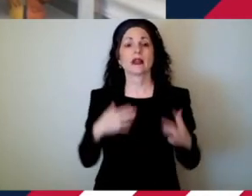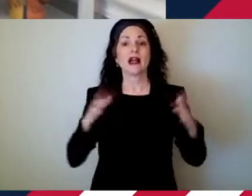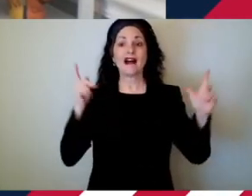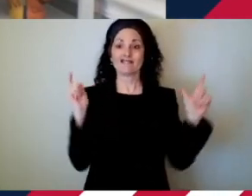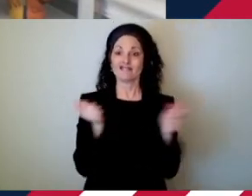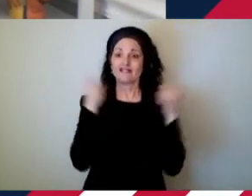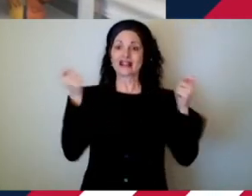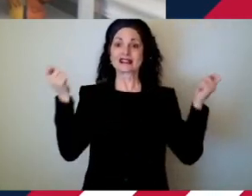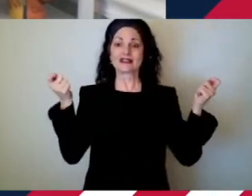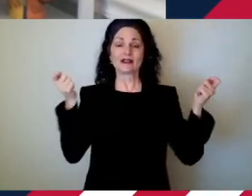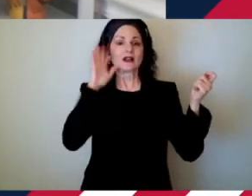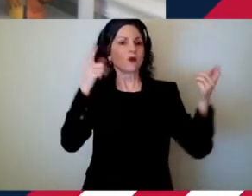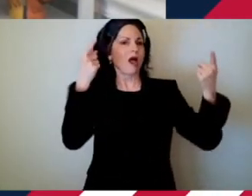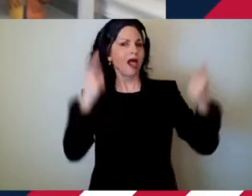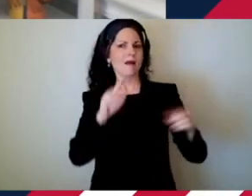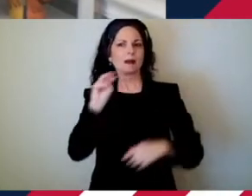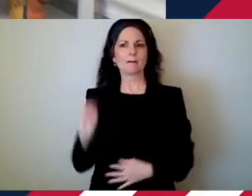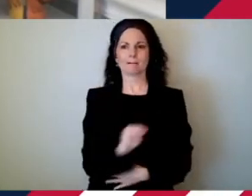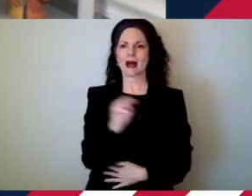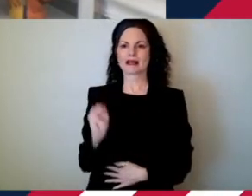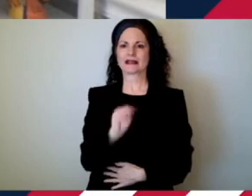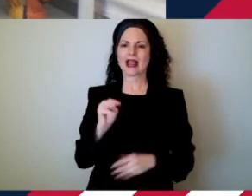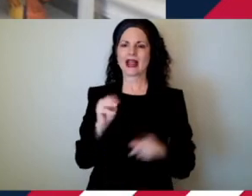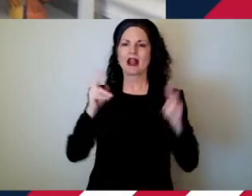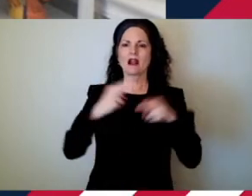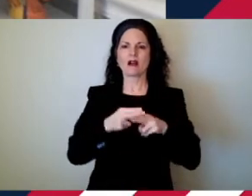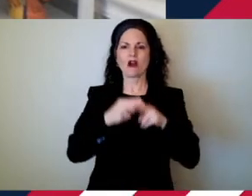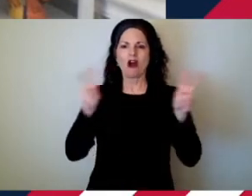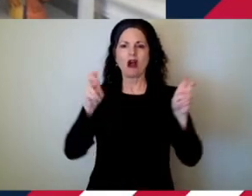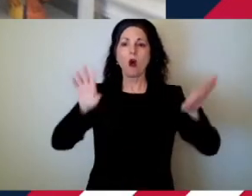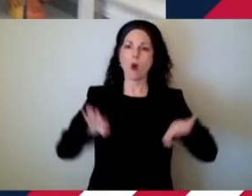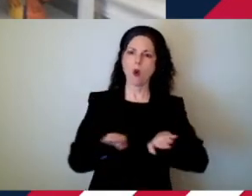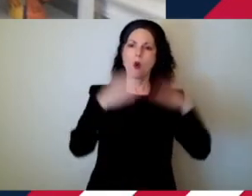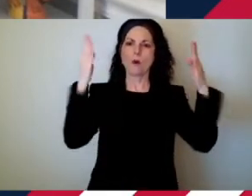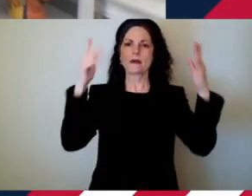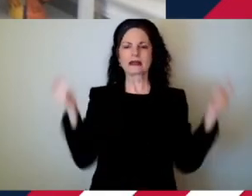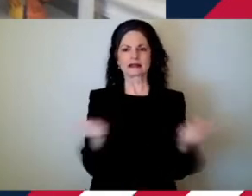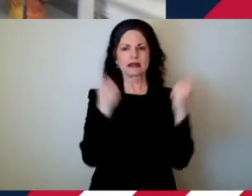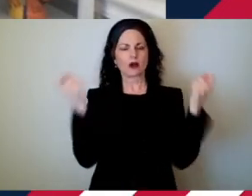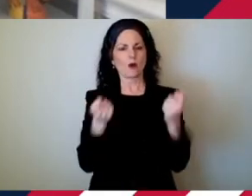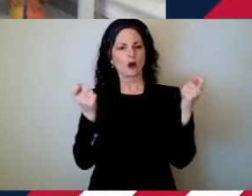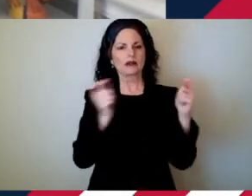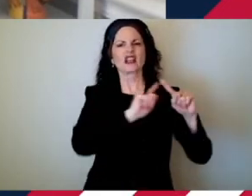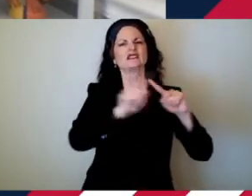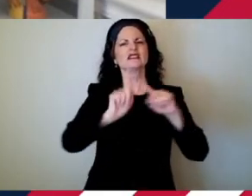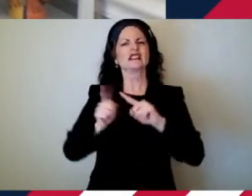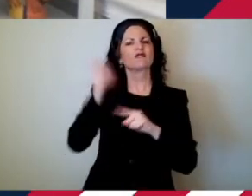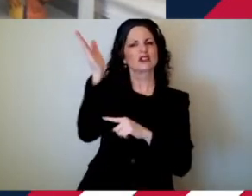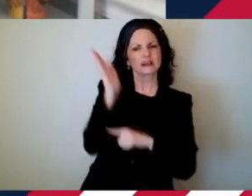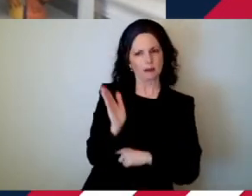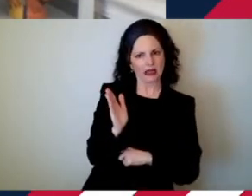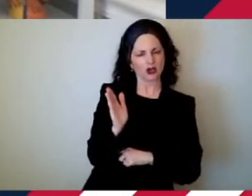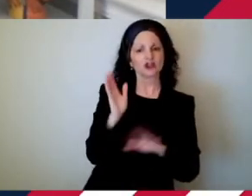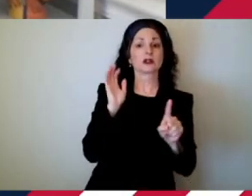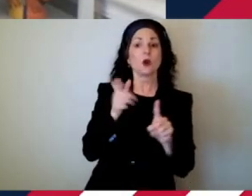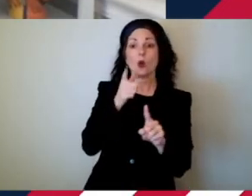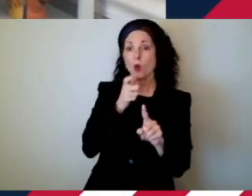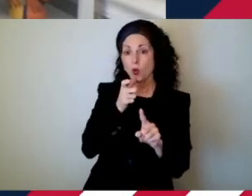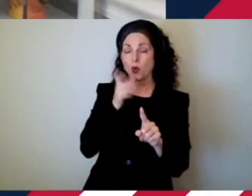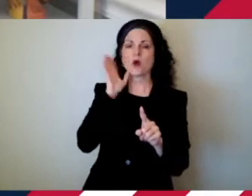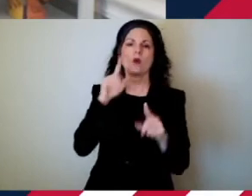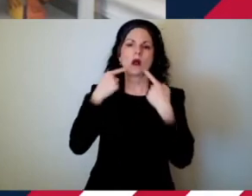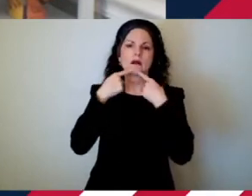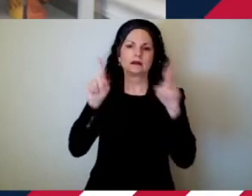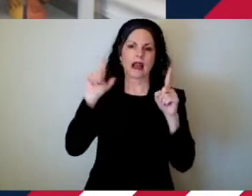with opening ceremonies and a selection of speakers who will be announced at a later date. The results of votes